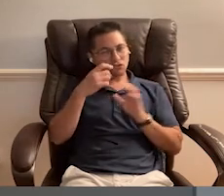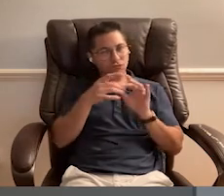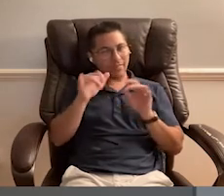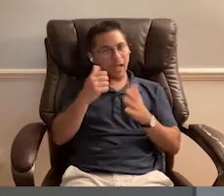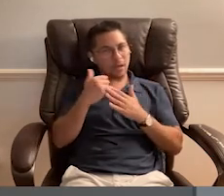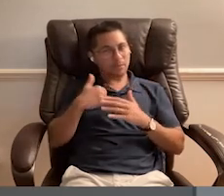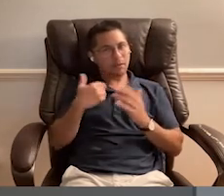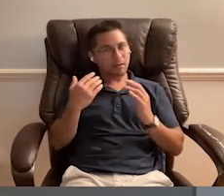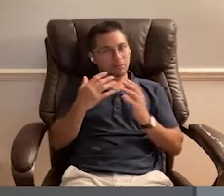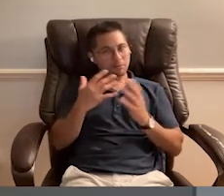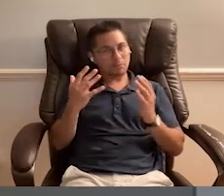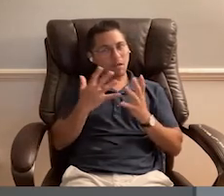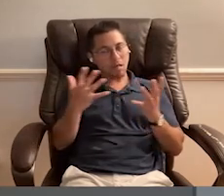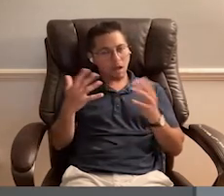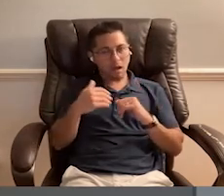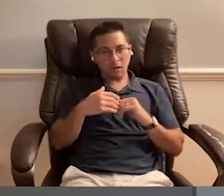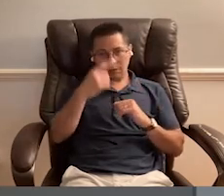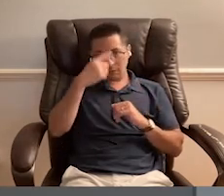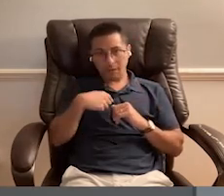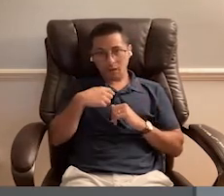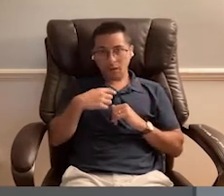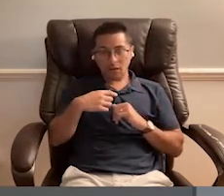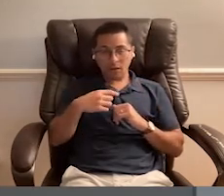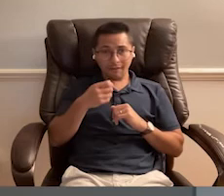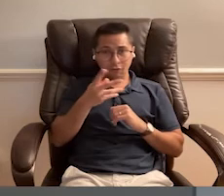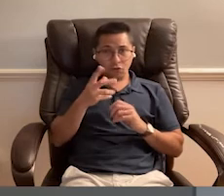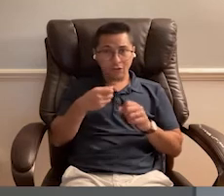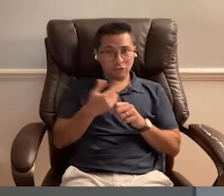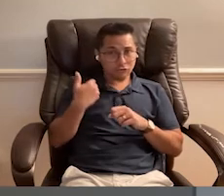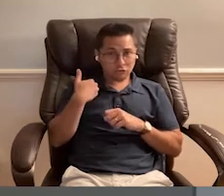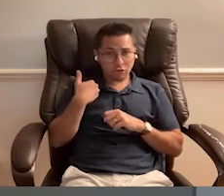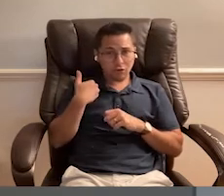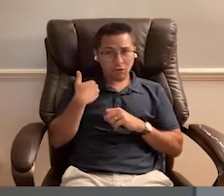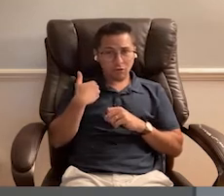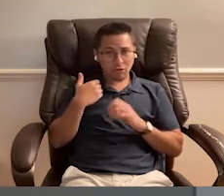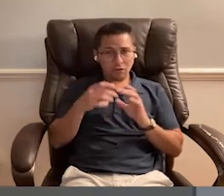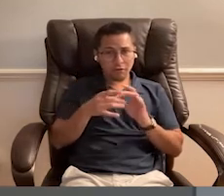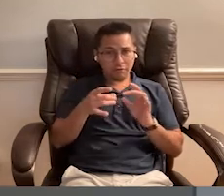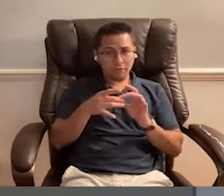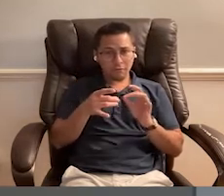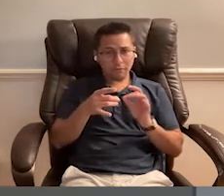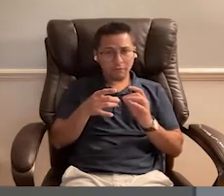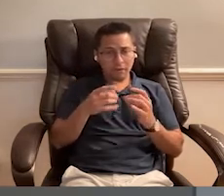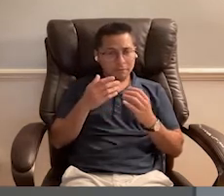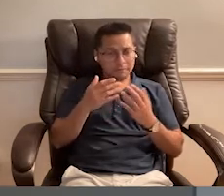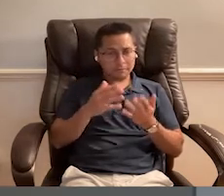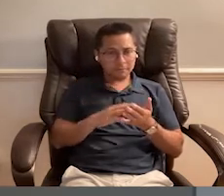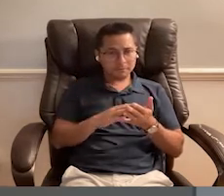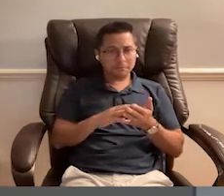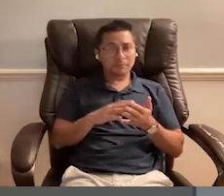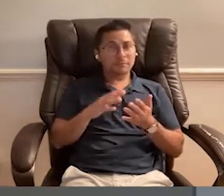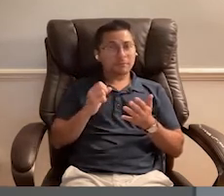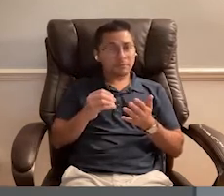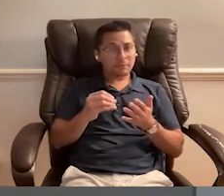you read a moment ago, that part of that, that helps me a lot. Because for me, you know, autism, until a couple years ago, it was a work. Yeah, I